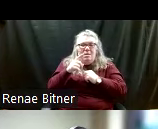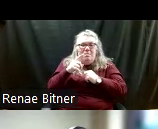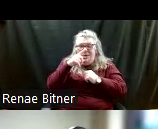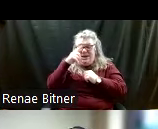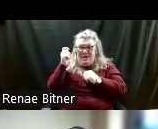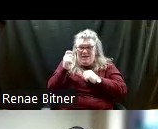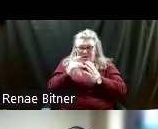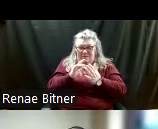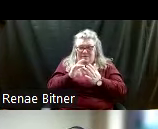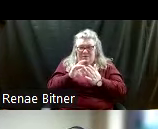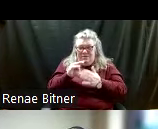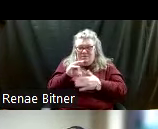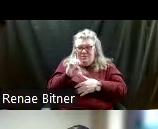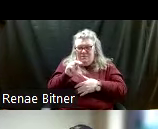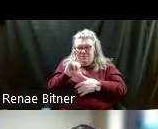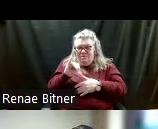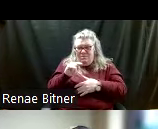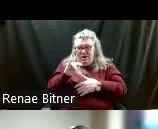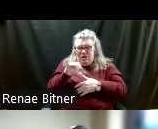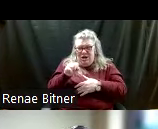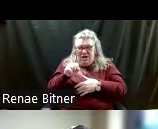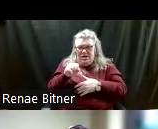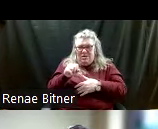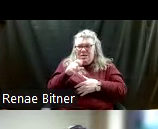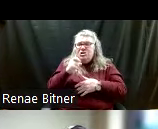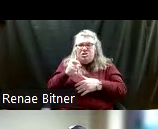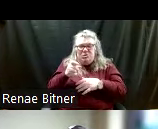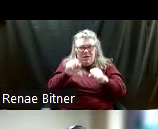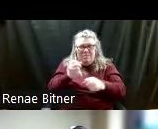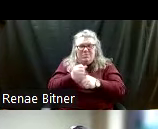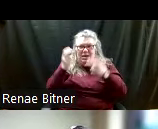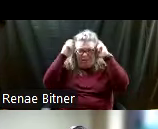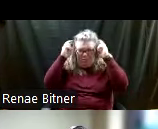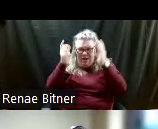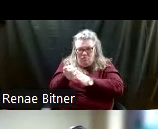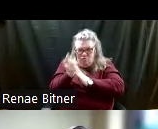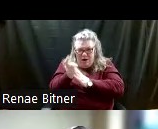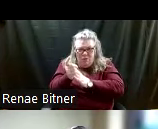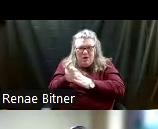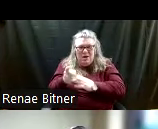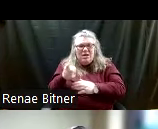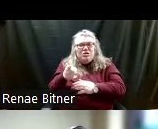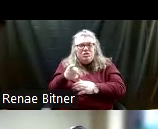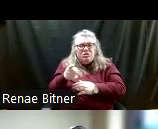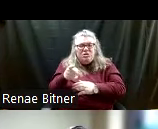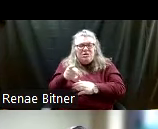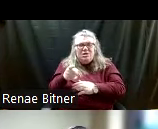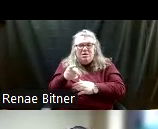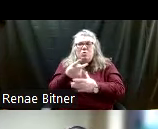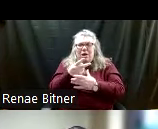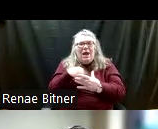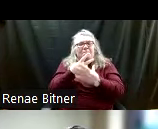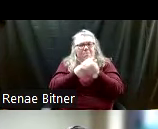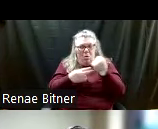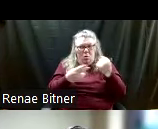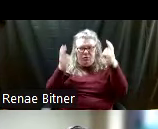Because of the meningitis, she was sort of, I guess, fast-tracked into implantation. And she was able to be bilaterally